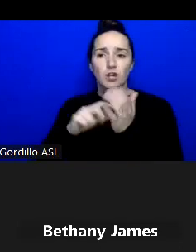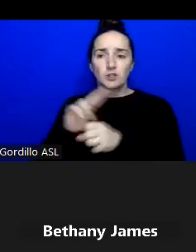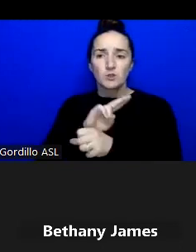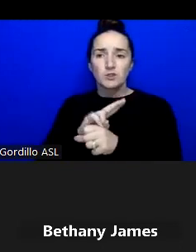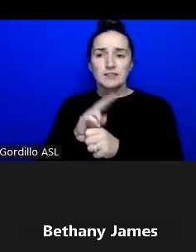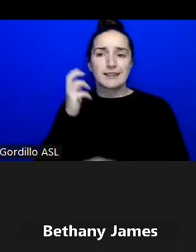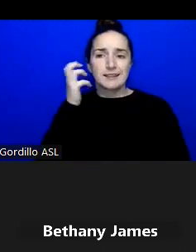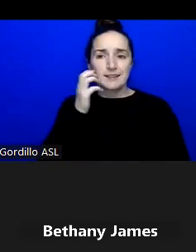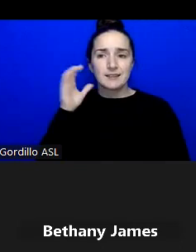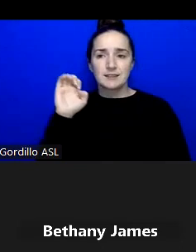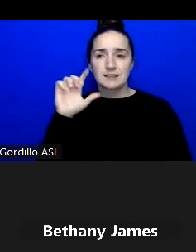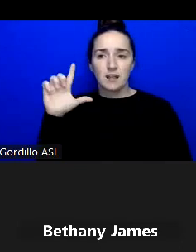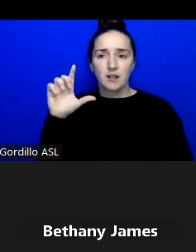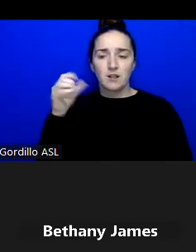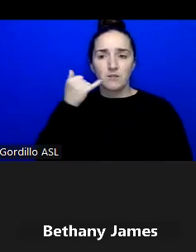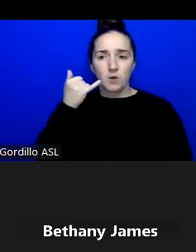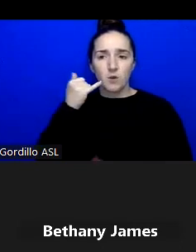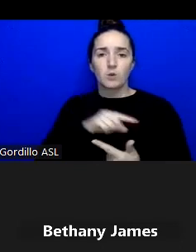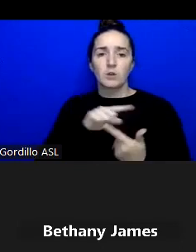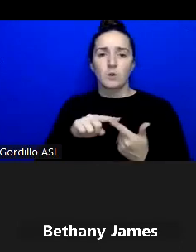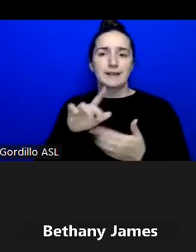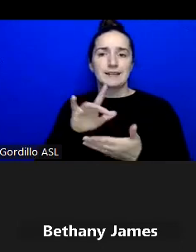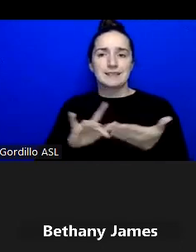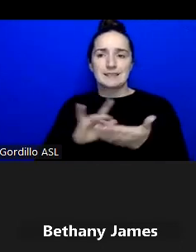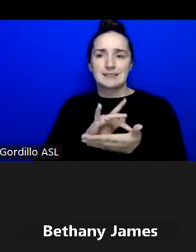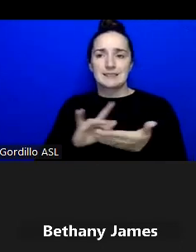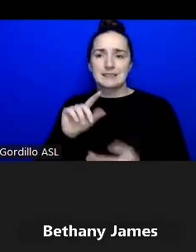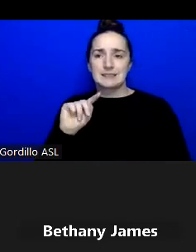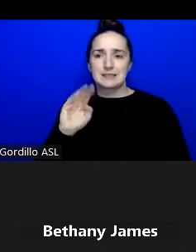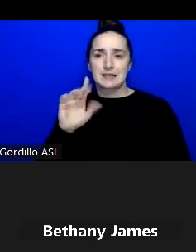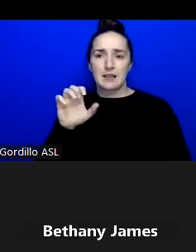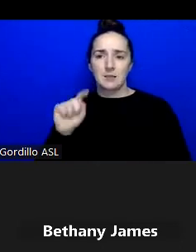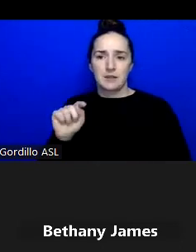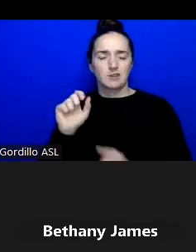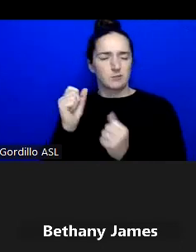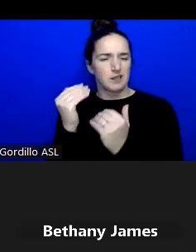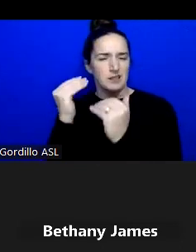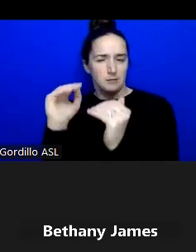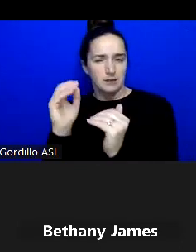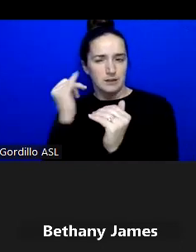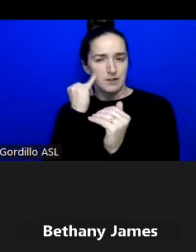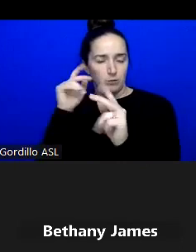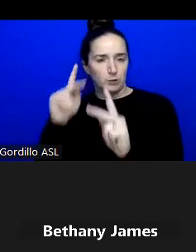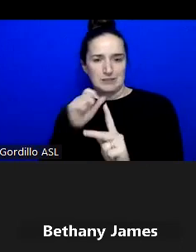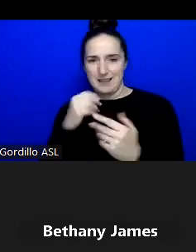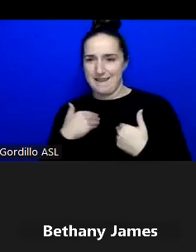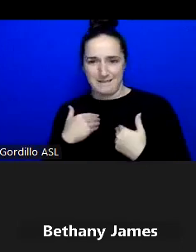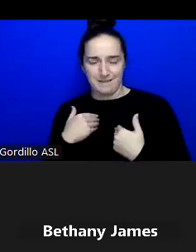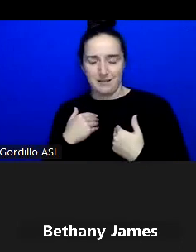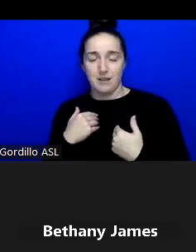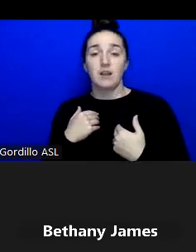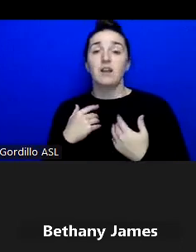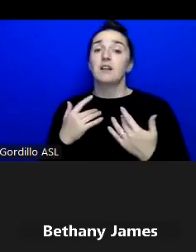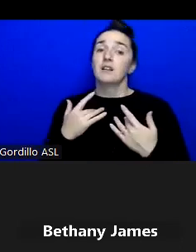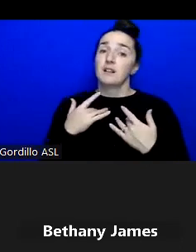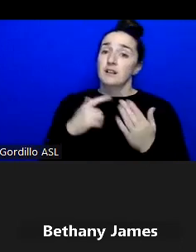bit limiting to patients that don't have, obviously, that technology. And typically they are iPhone based. So there is definitely